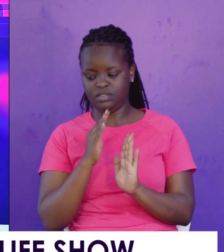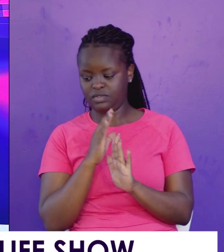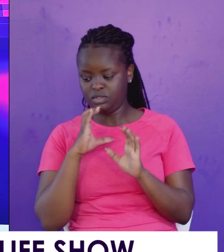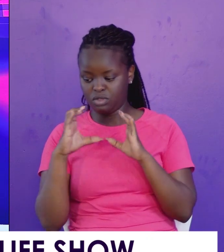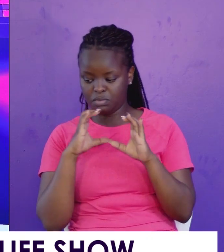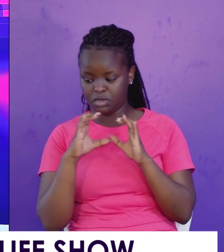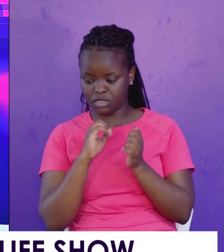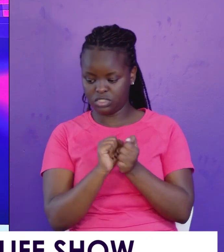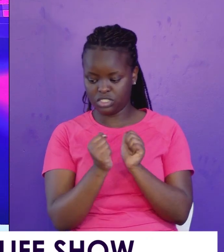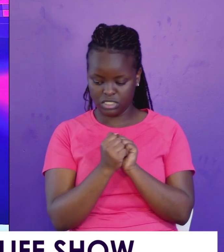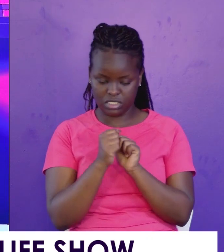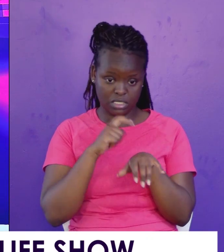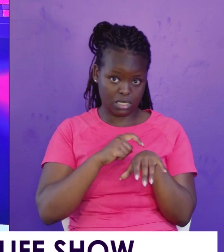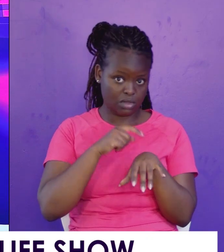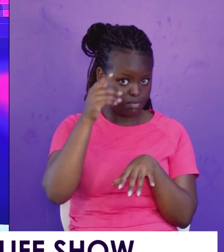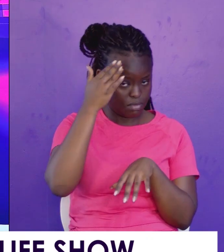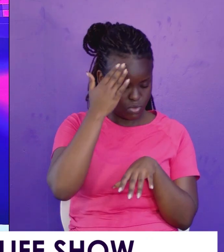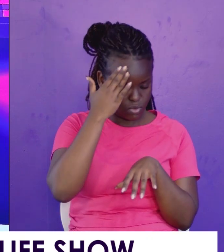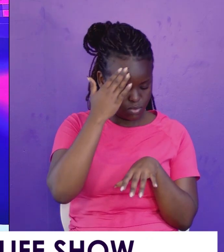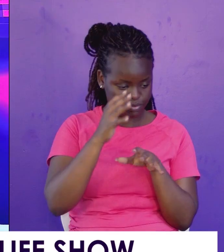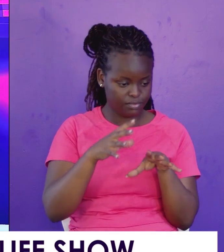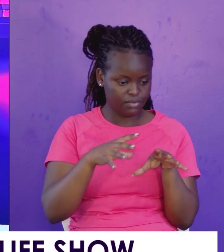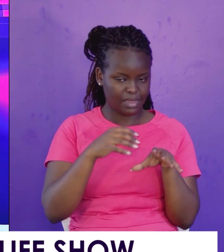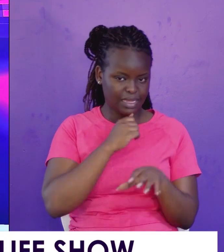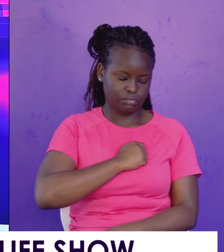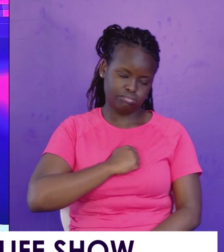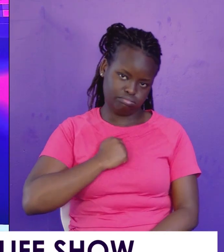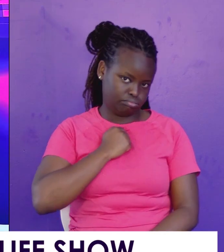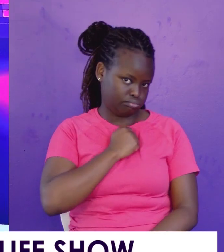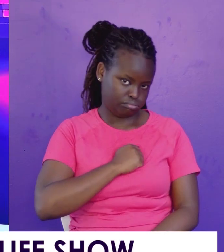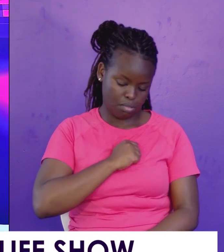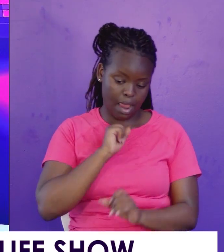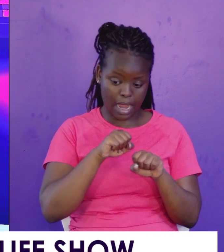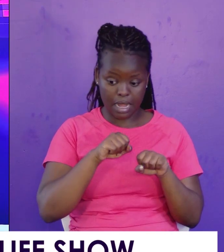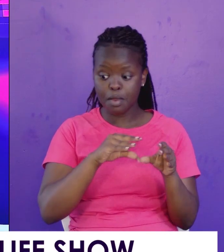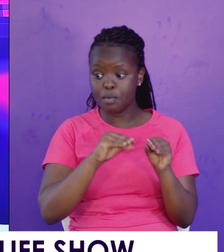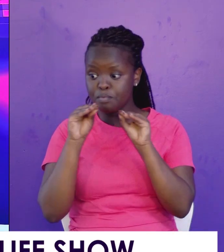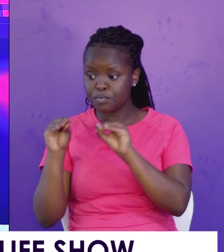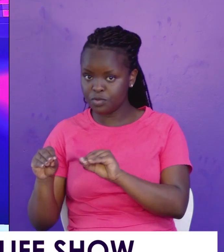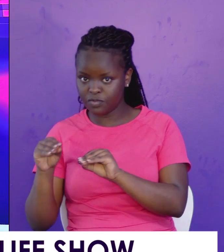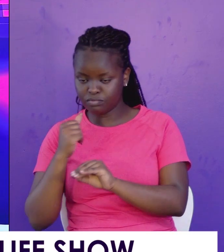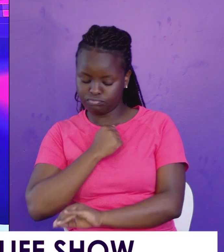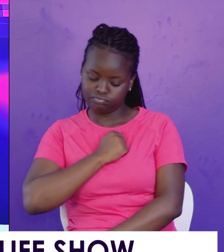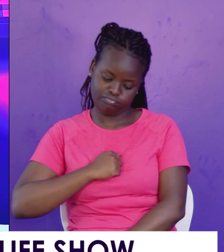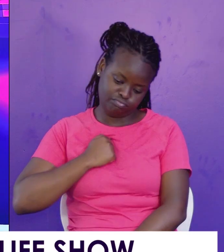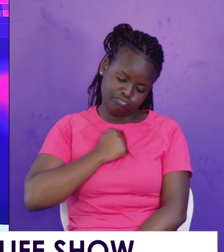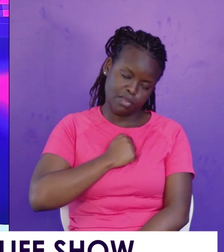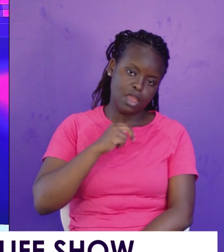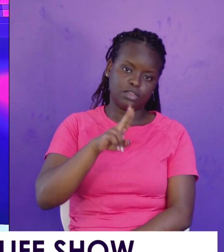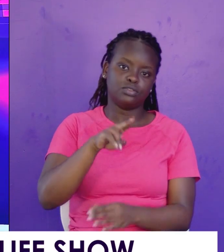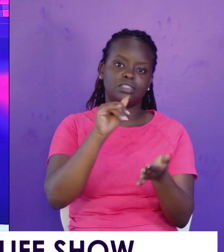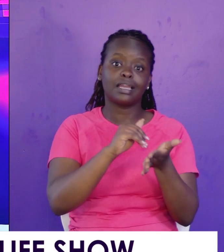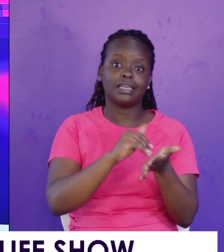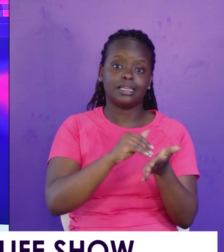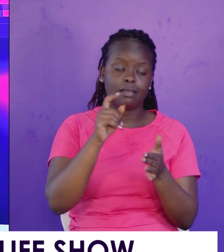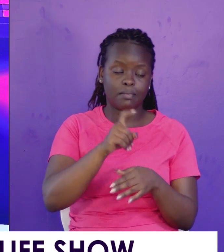The moment you realize that they've taken sympathy, Yeah. then you can move with the sympathy and use it again. Because you have to